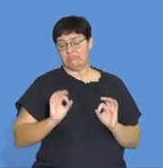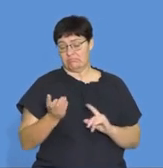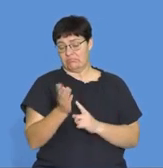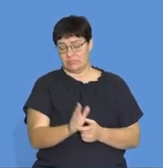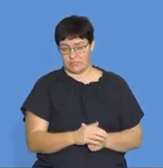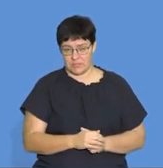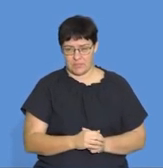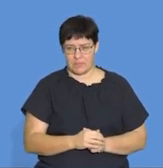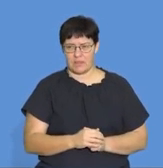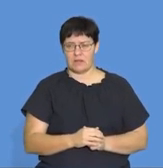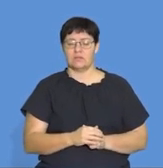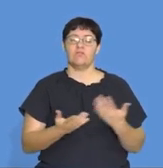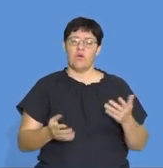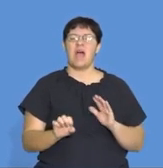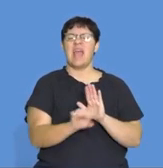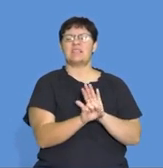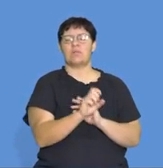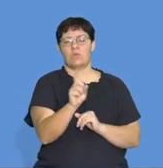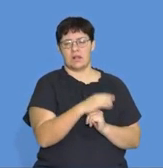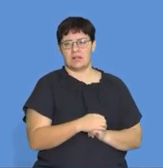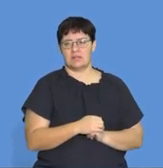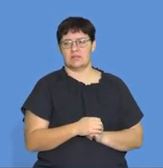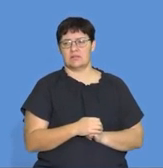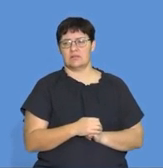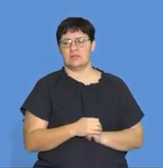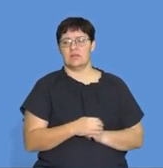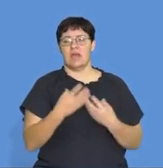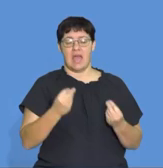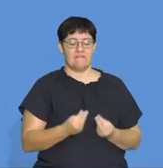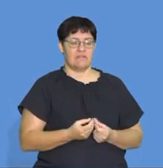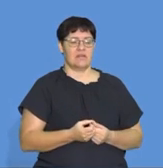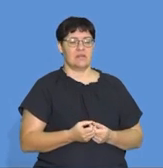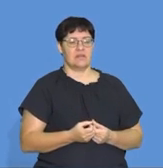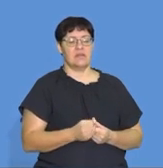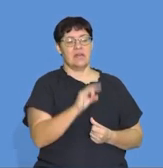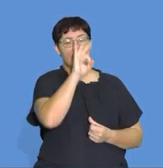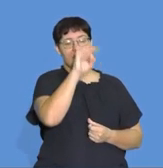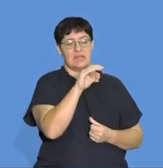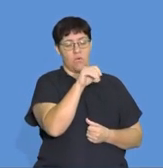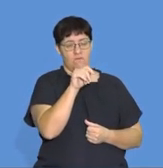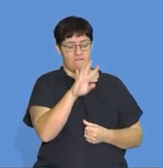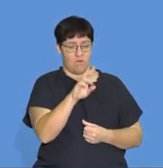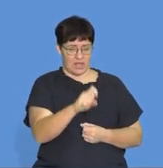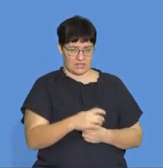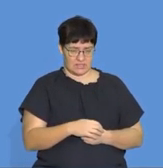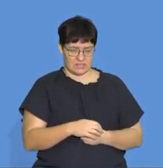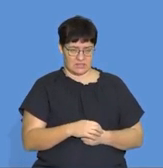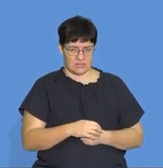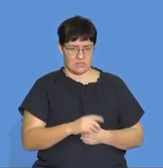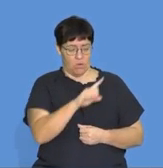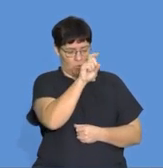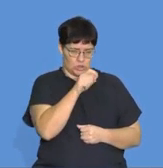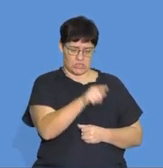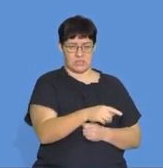Now, a typical example will be me having the question as just the 3 over 4x. That's my